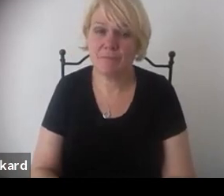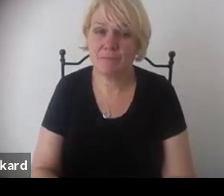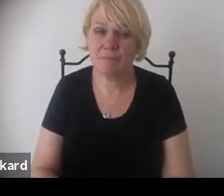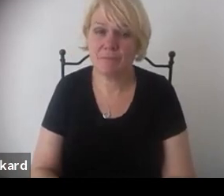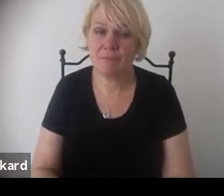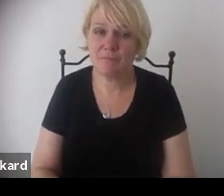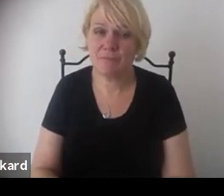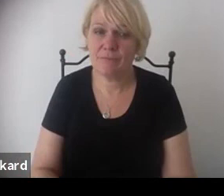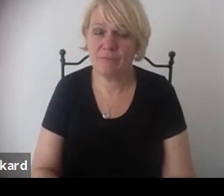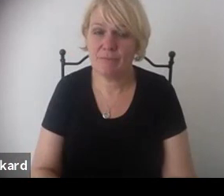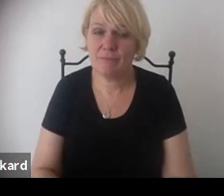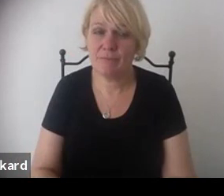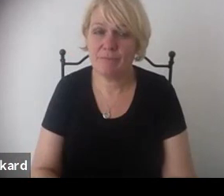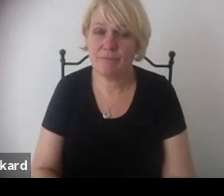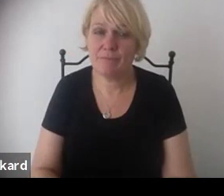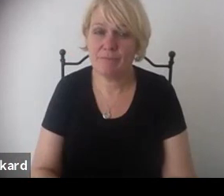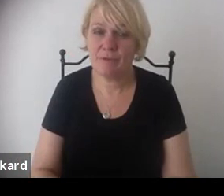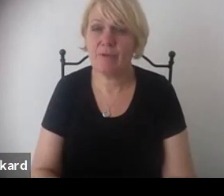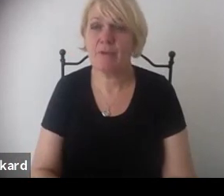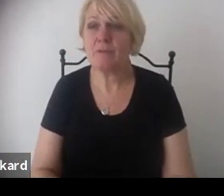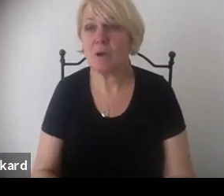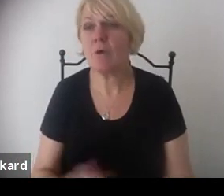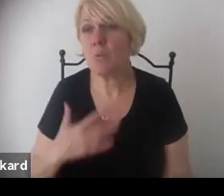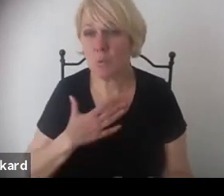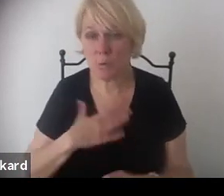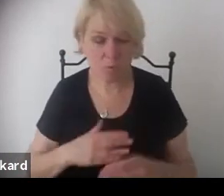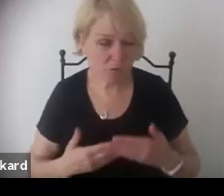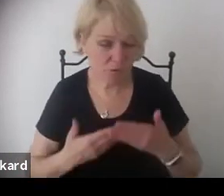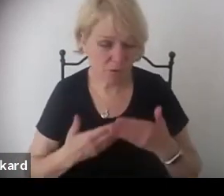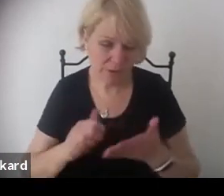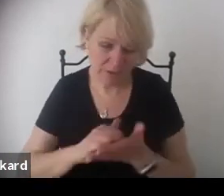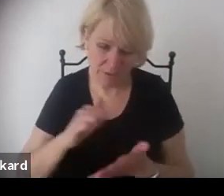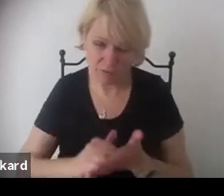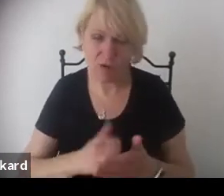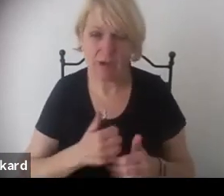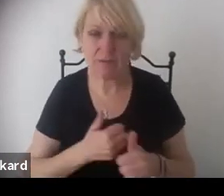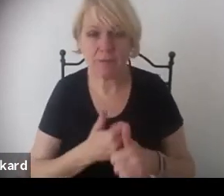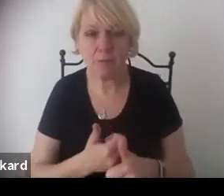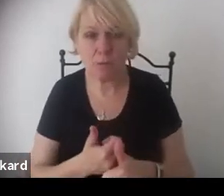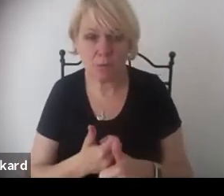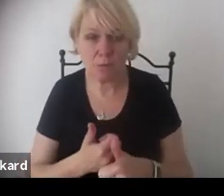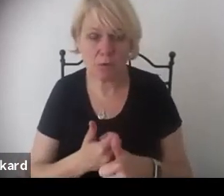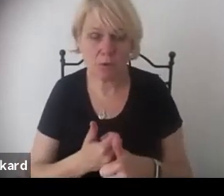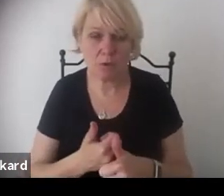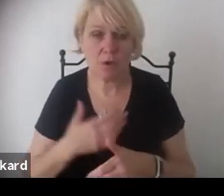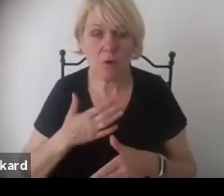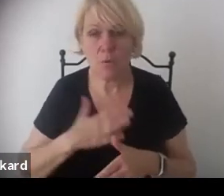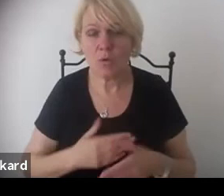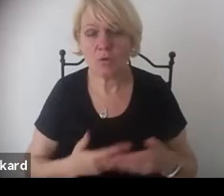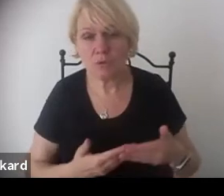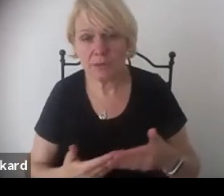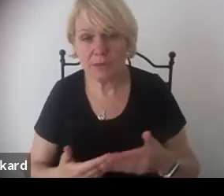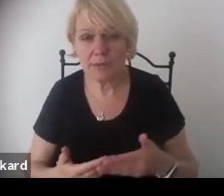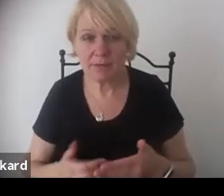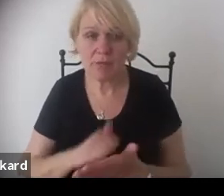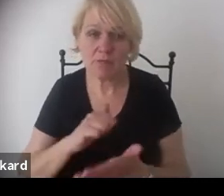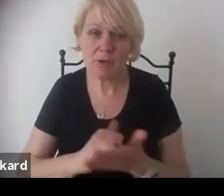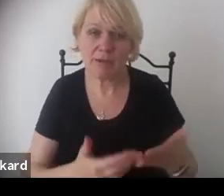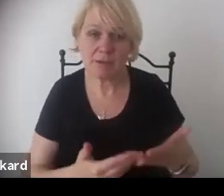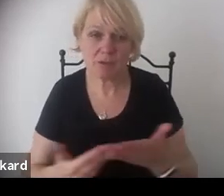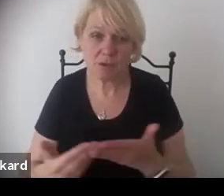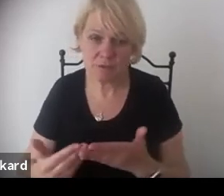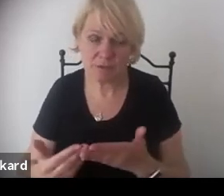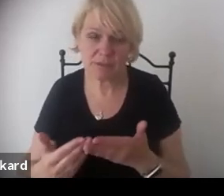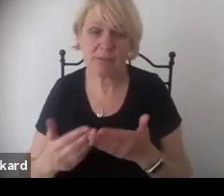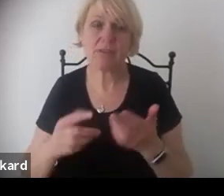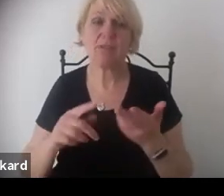want to provide the right support, the most appropriate support. I think our general advice would be, if someone is